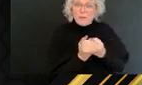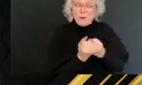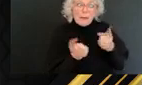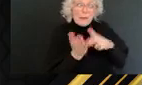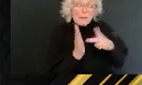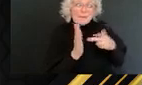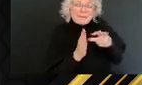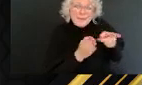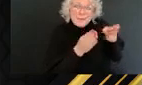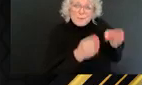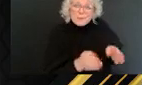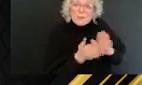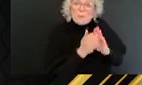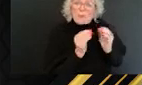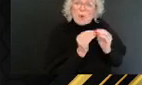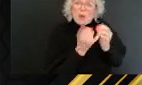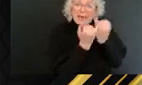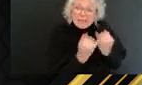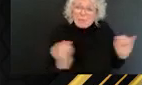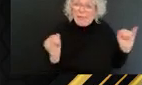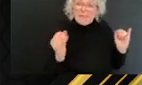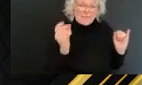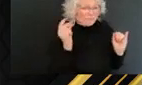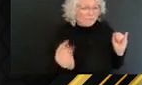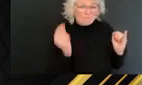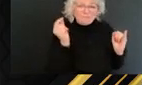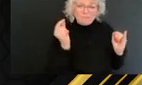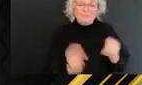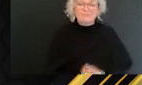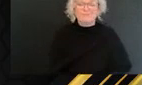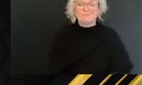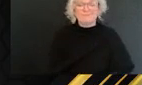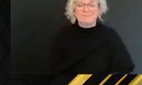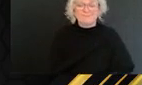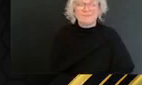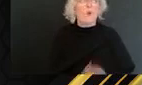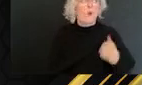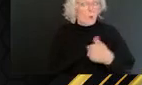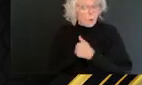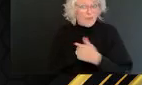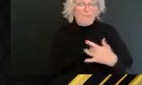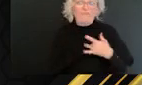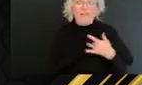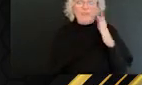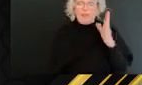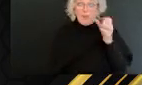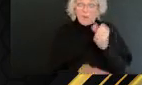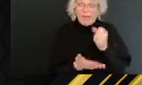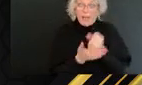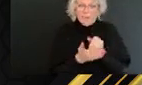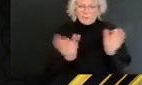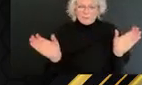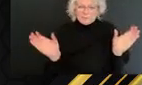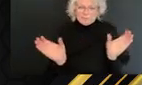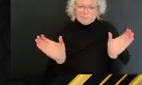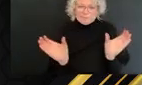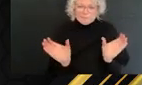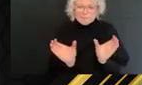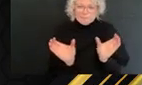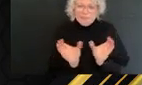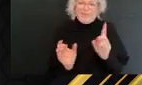be independent and productive from the get-go. We believe that this will truly help to close the disability